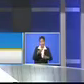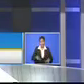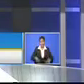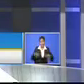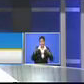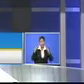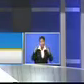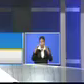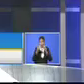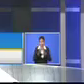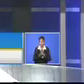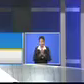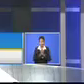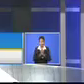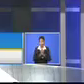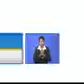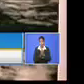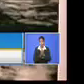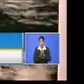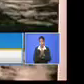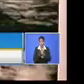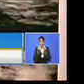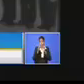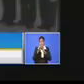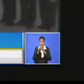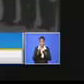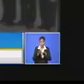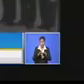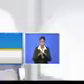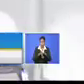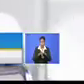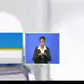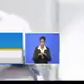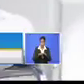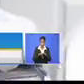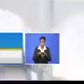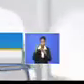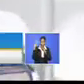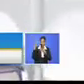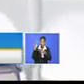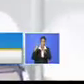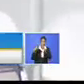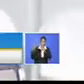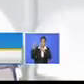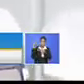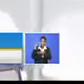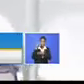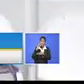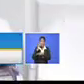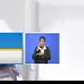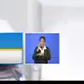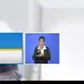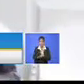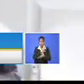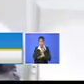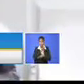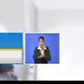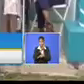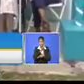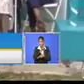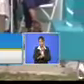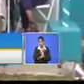Darling. Witnessed many moments in Bahamian history, and this weekend, Gwendolyn Clark, better known as Miss